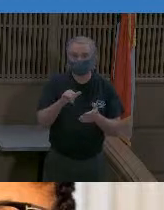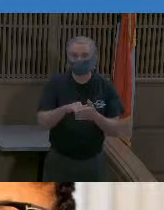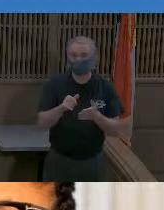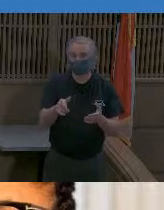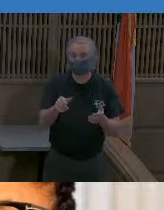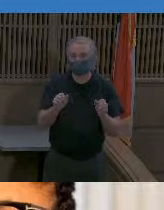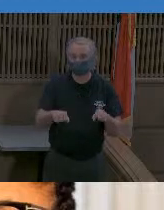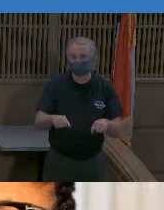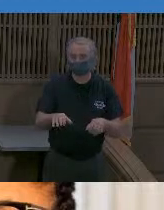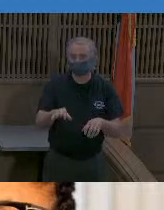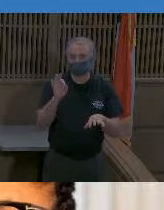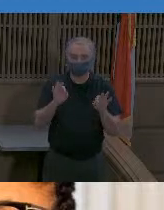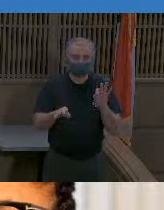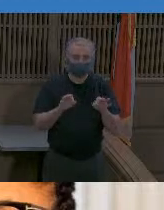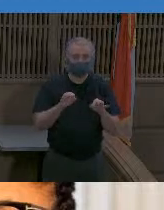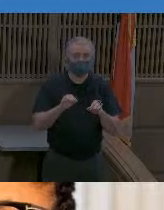factual.